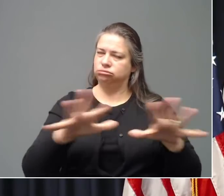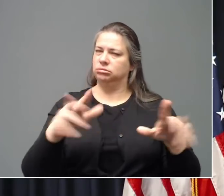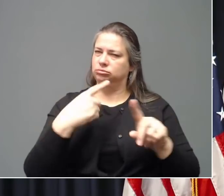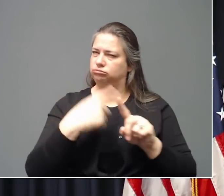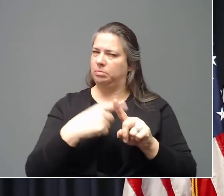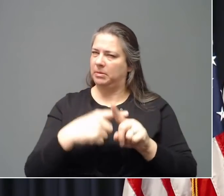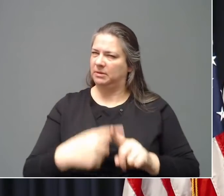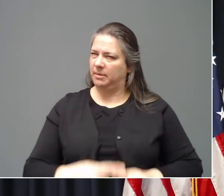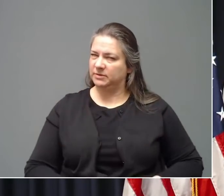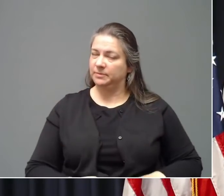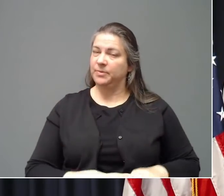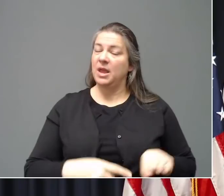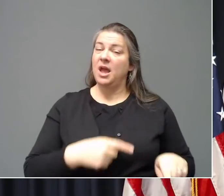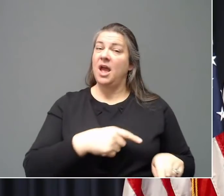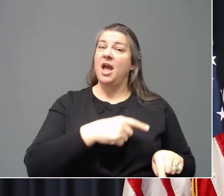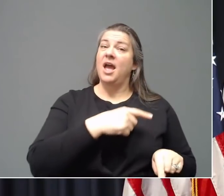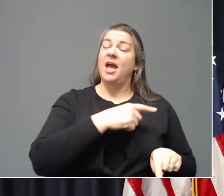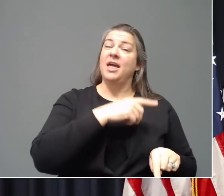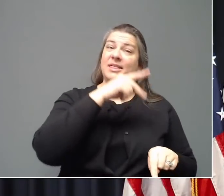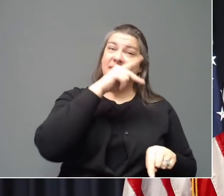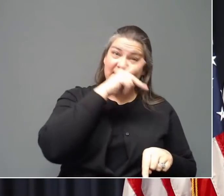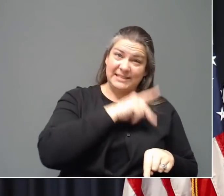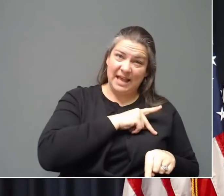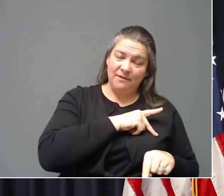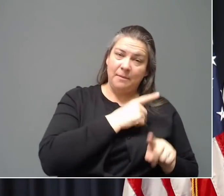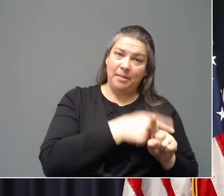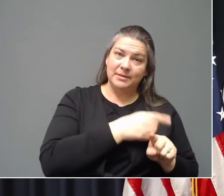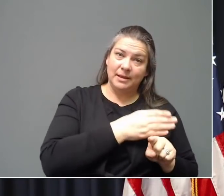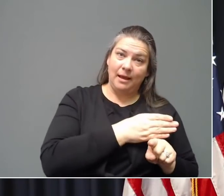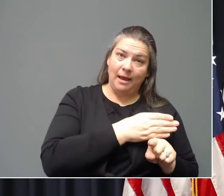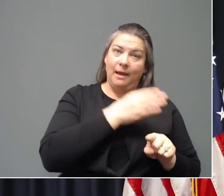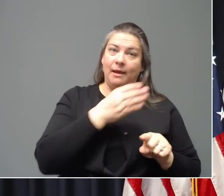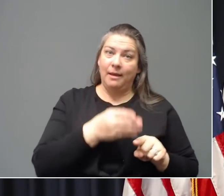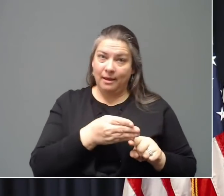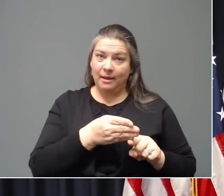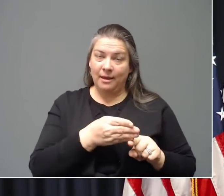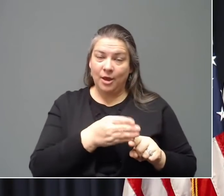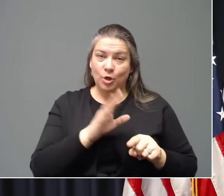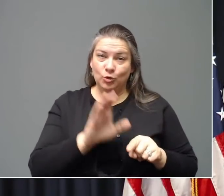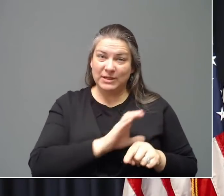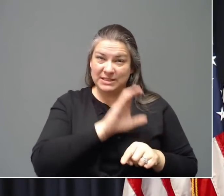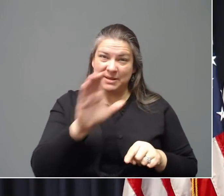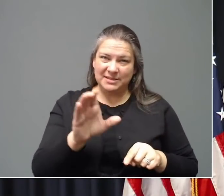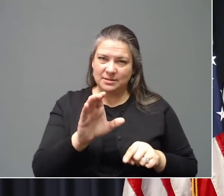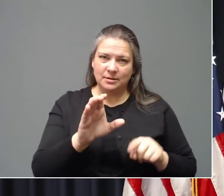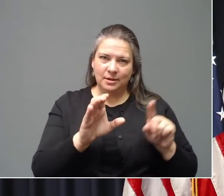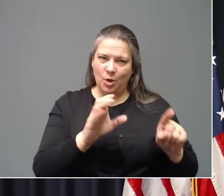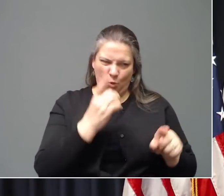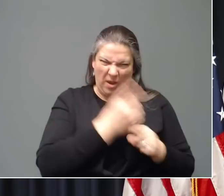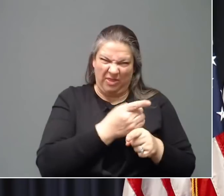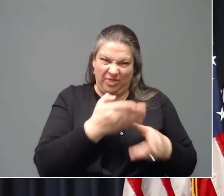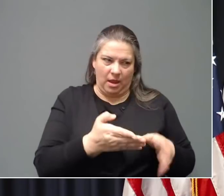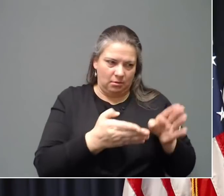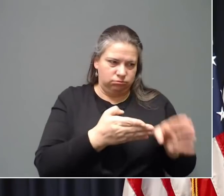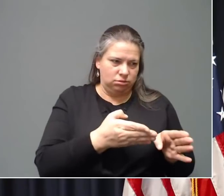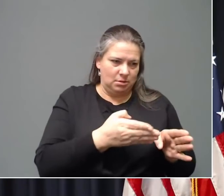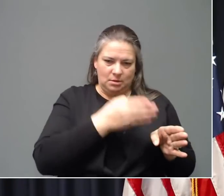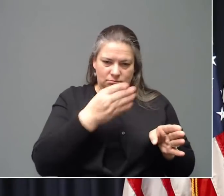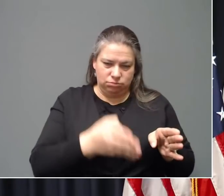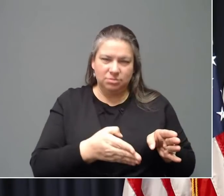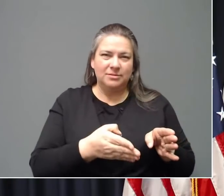up happening is people socialized and they spread disease in ways that are now resulting in an increase in our positivity rate.